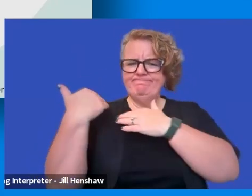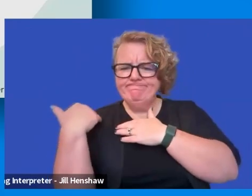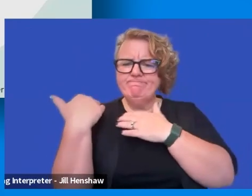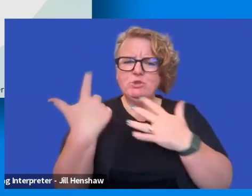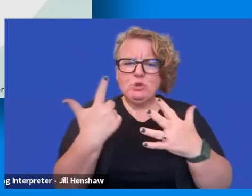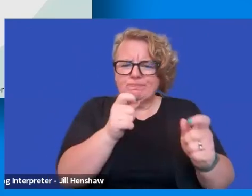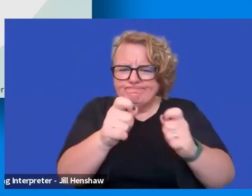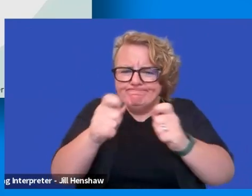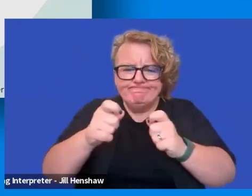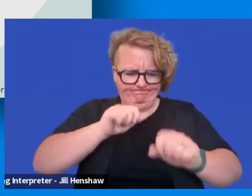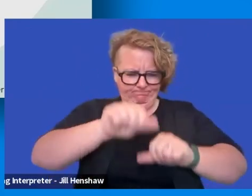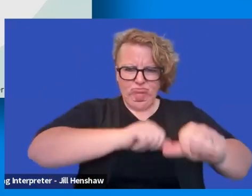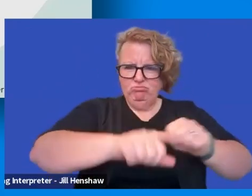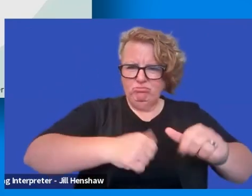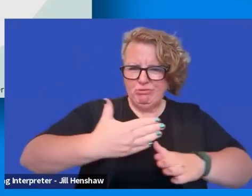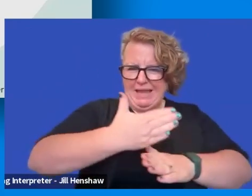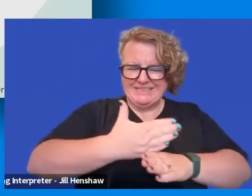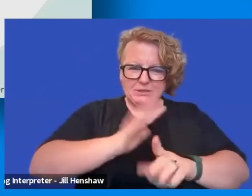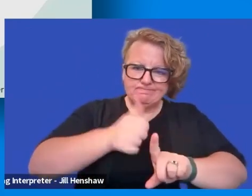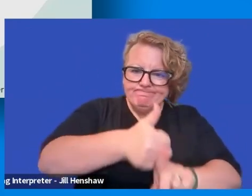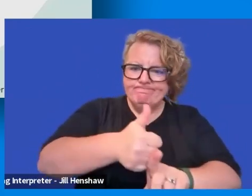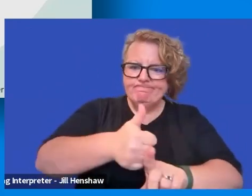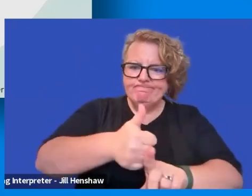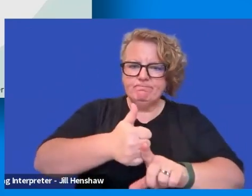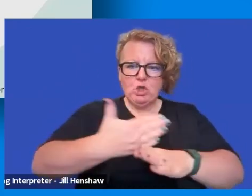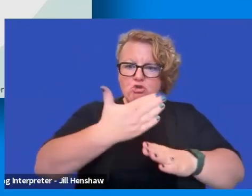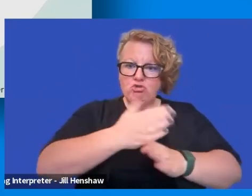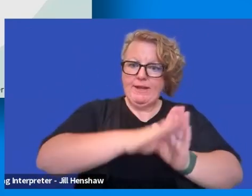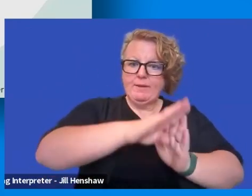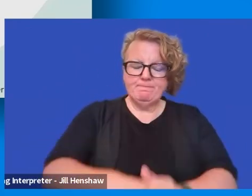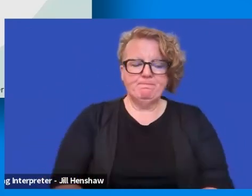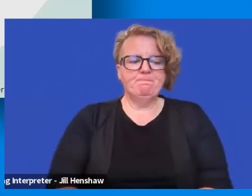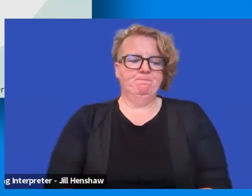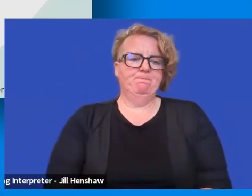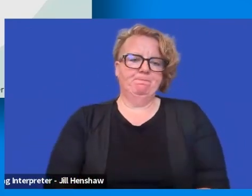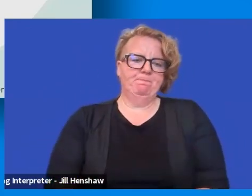change the practices that we use to support careers in this sector.